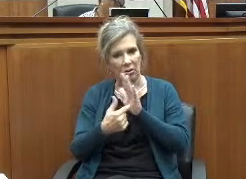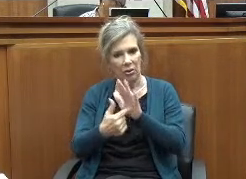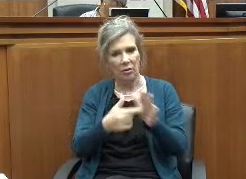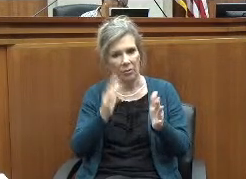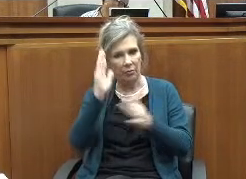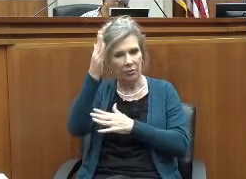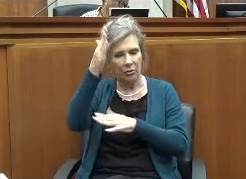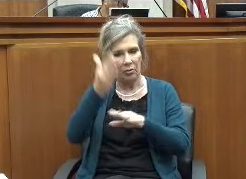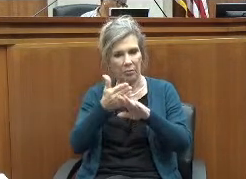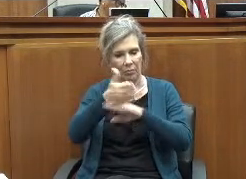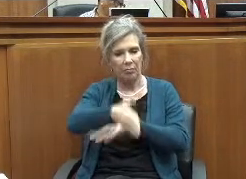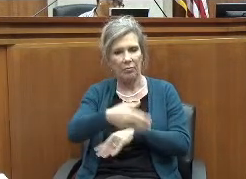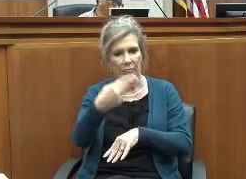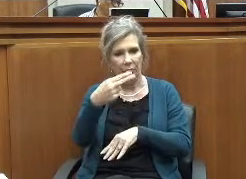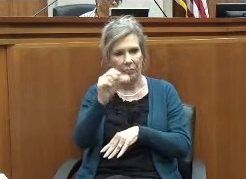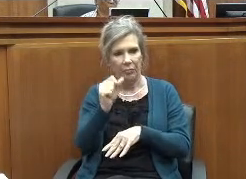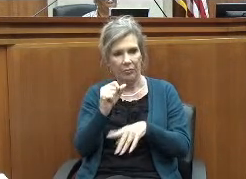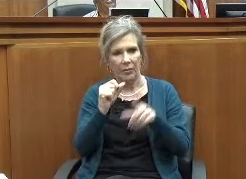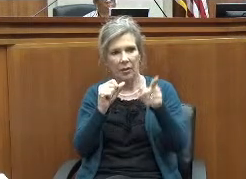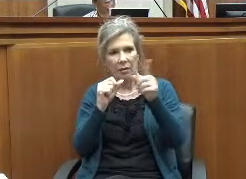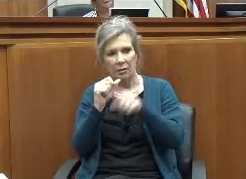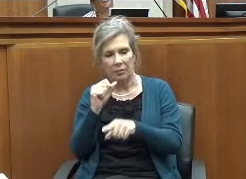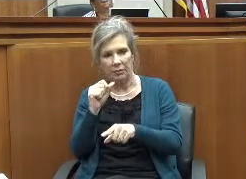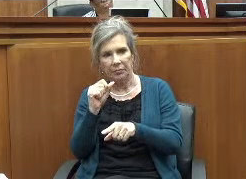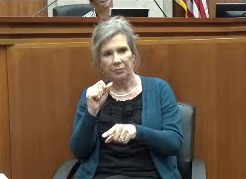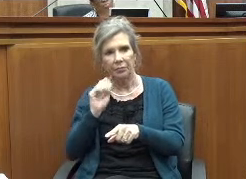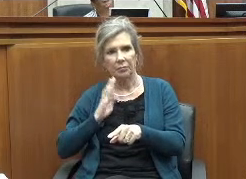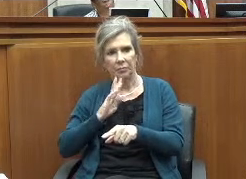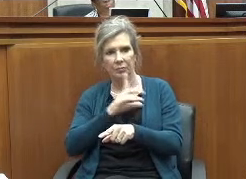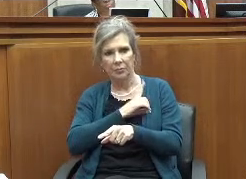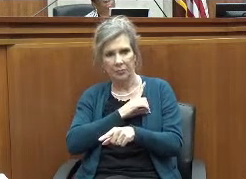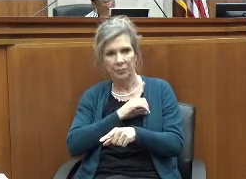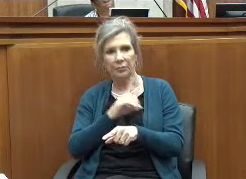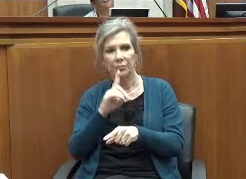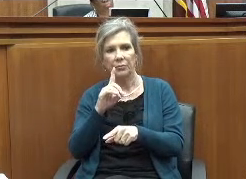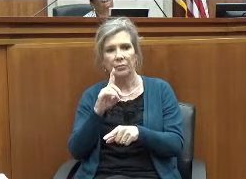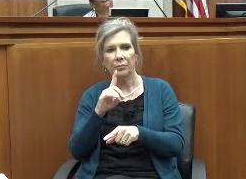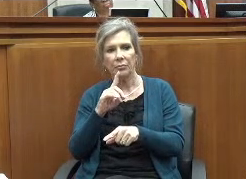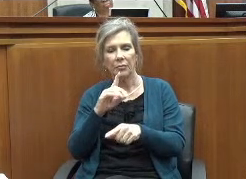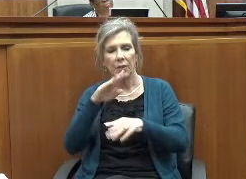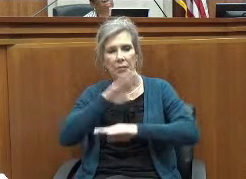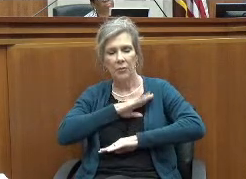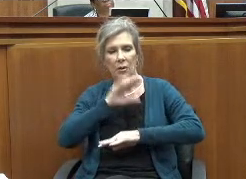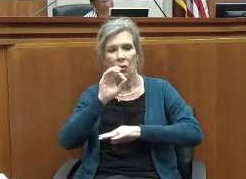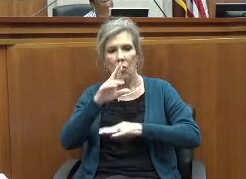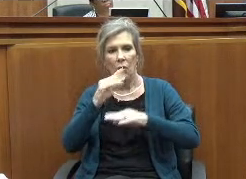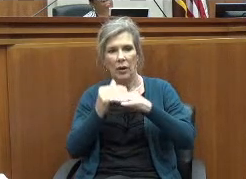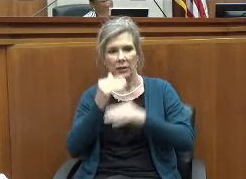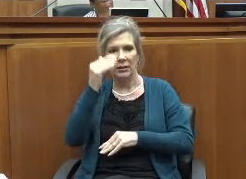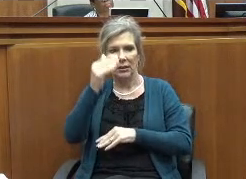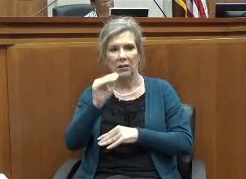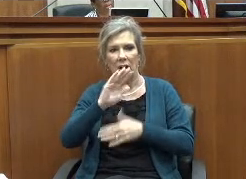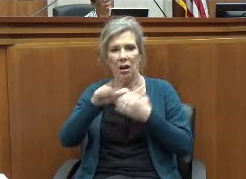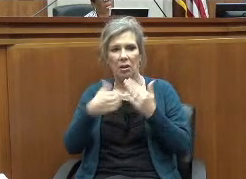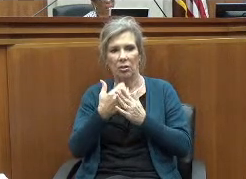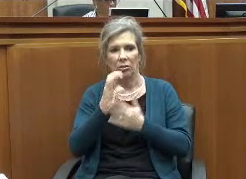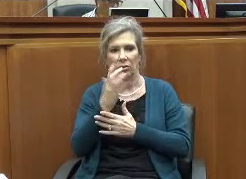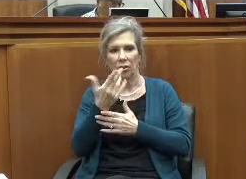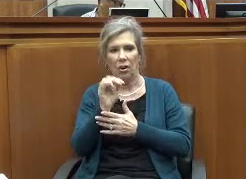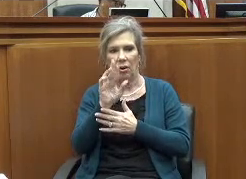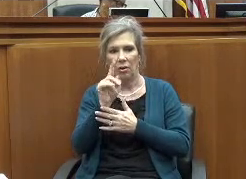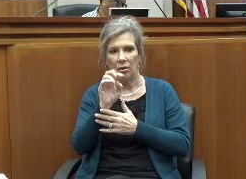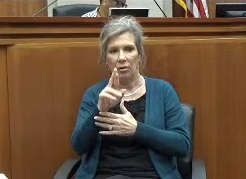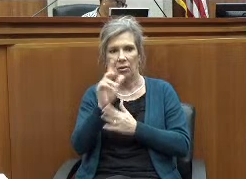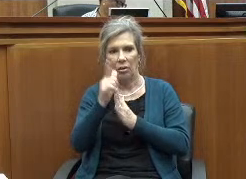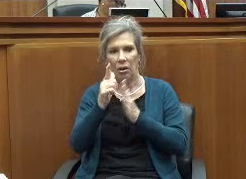The LACA Board believes its charter application meets or exceeds all charter law provisions and is committed to